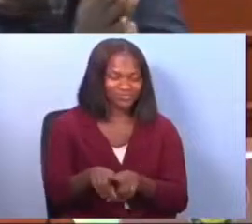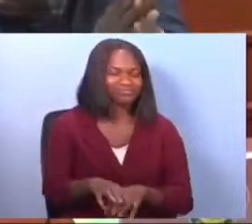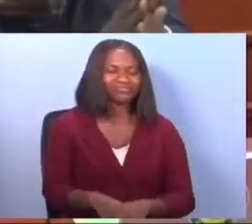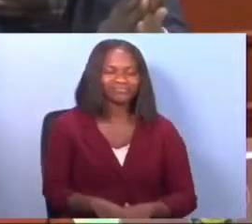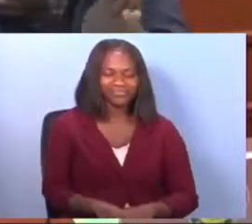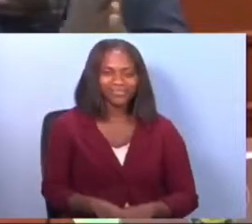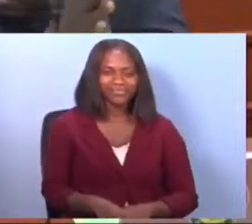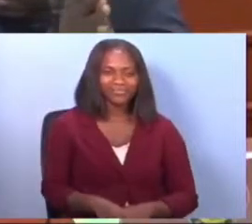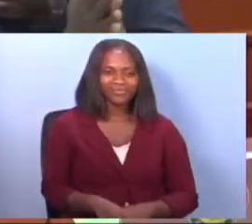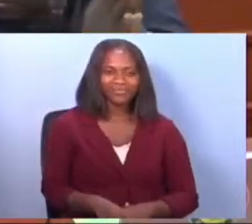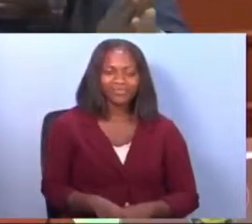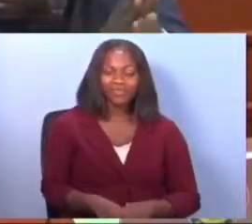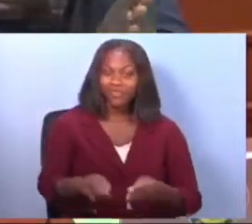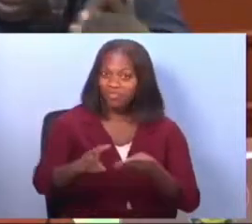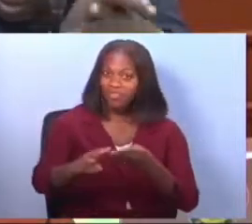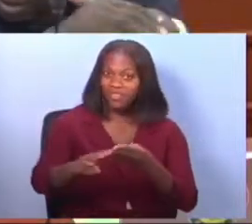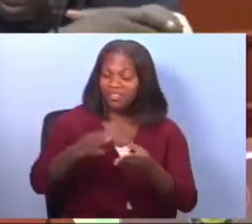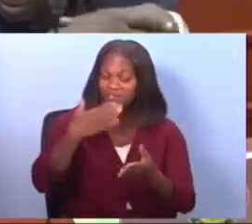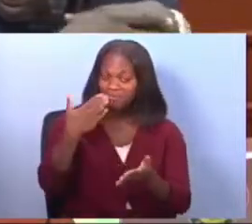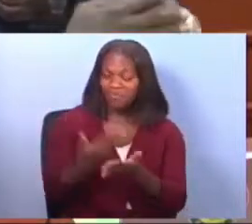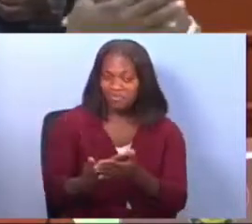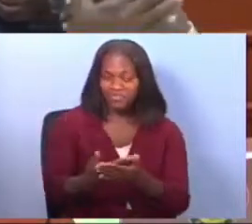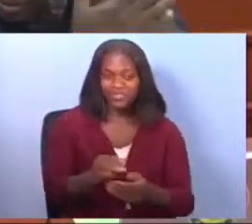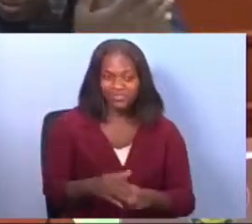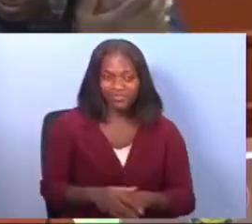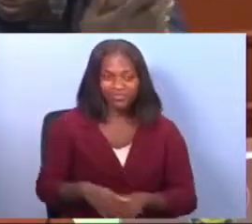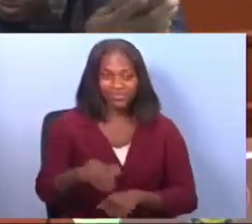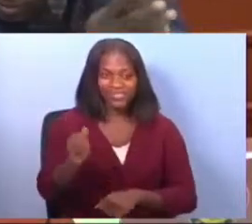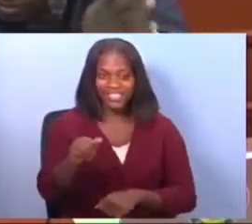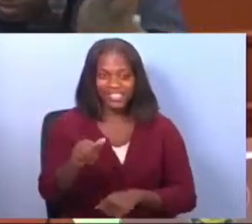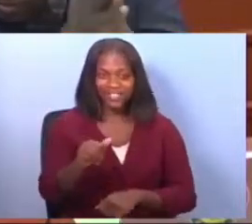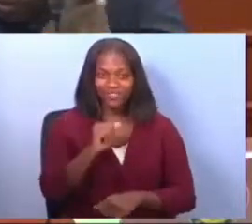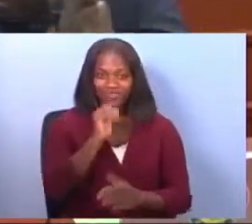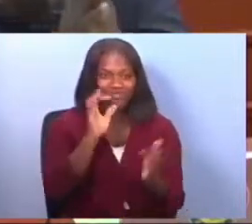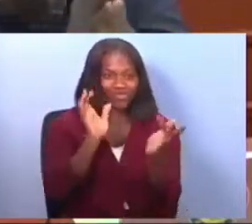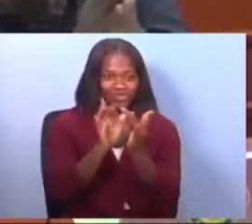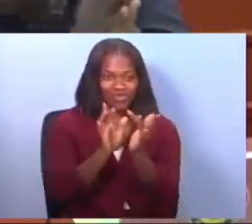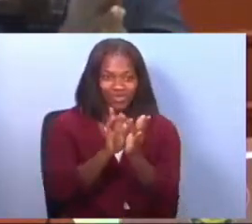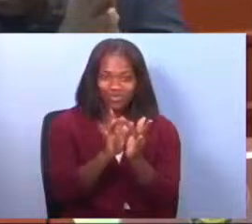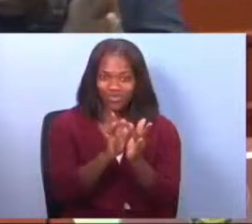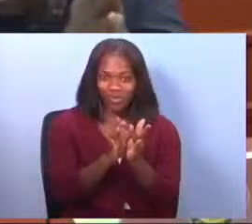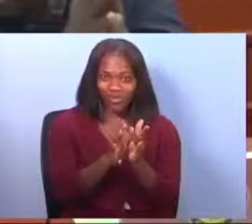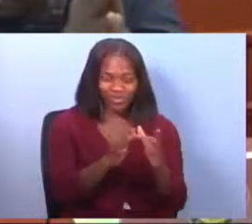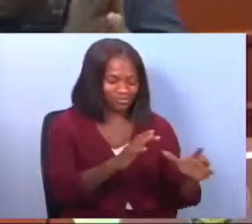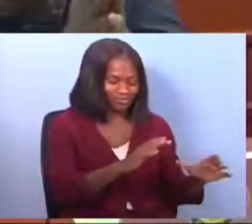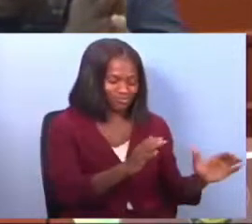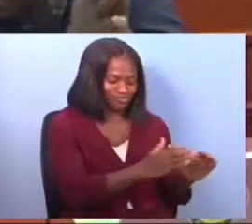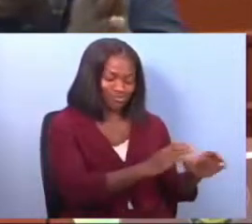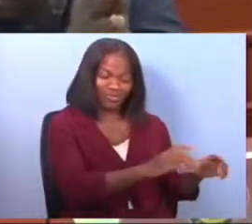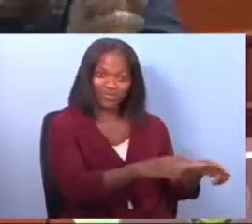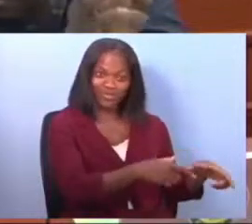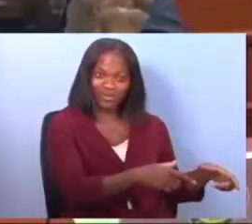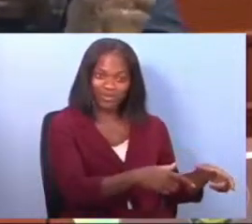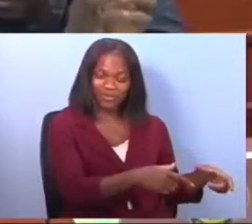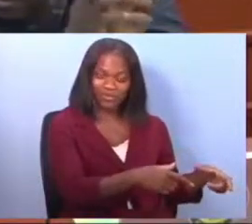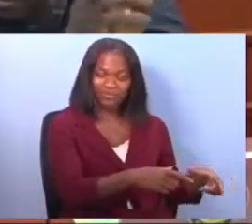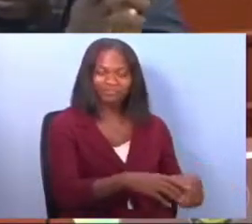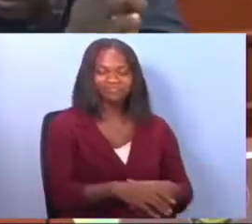To forgive is divine. So even though he did not consult this side of the house,